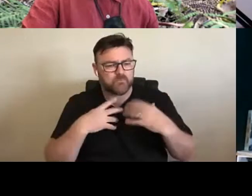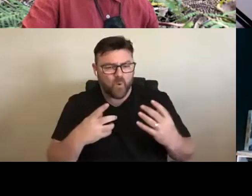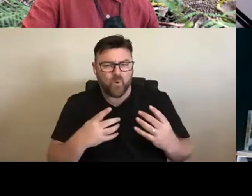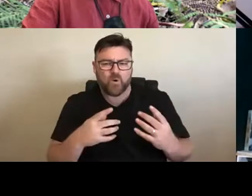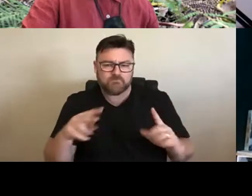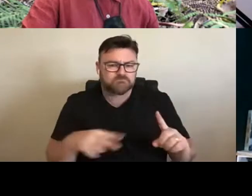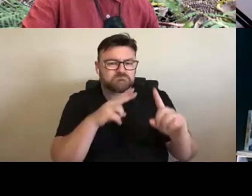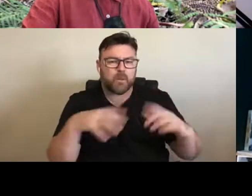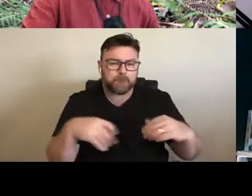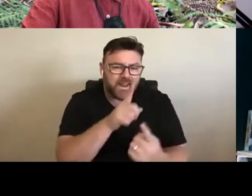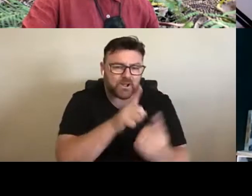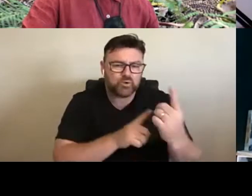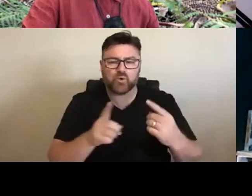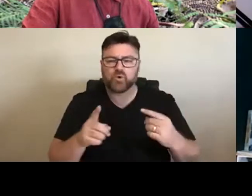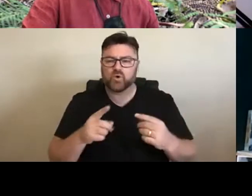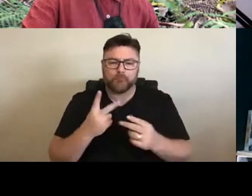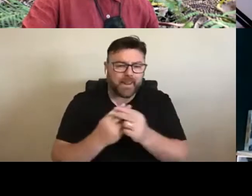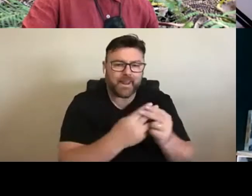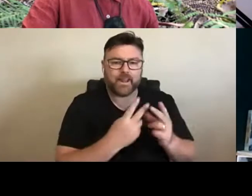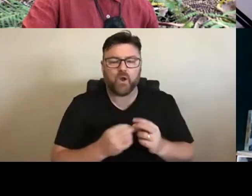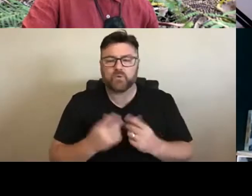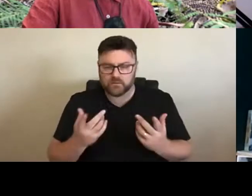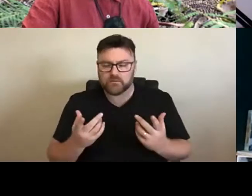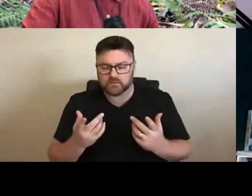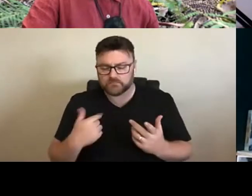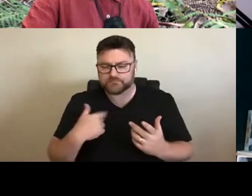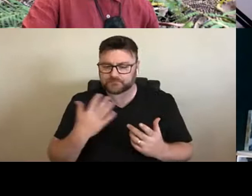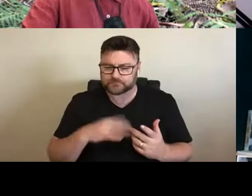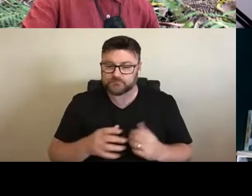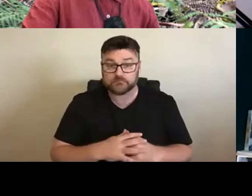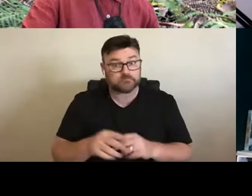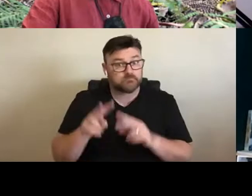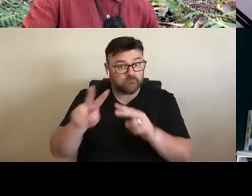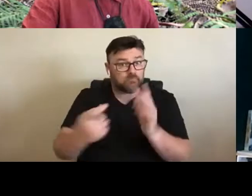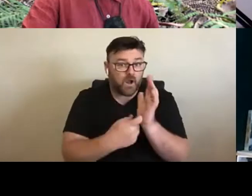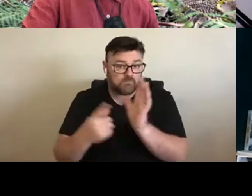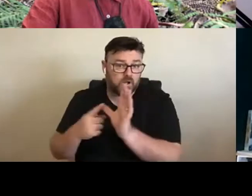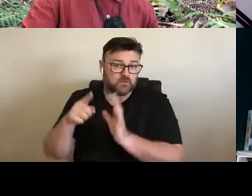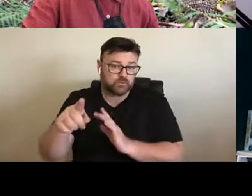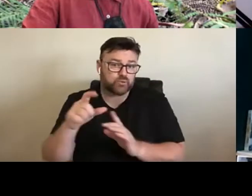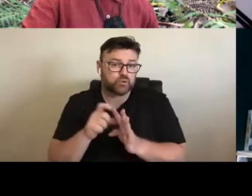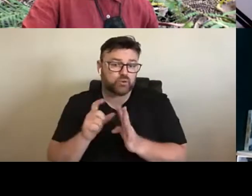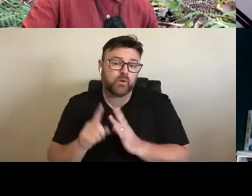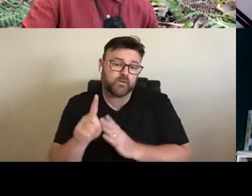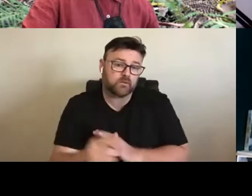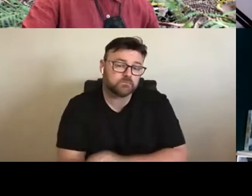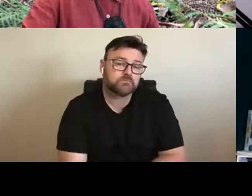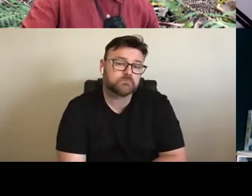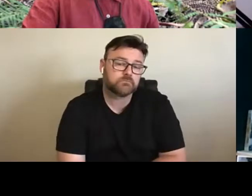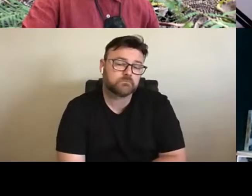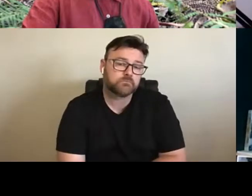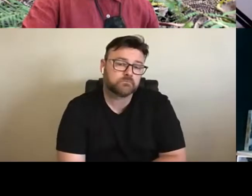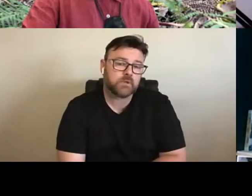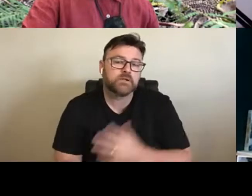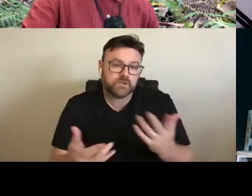of stuff, it will really work. And I think I do see that you are doing that, though. I do see that in the regional arts. So it's just